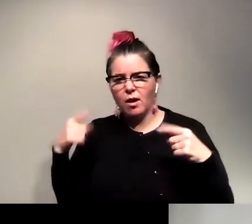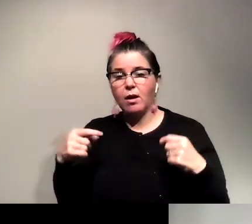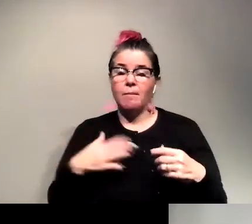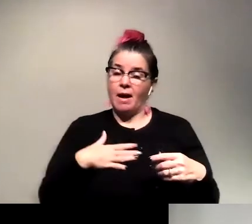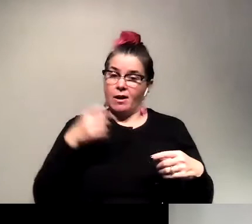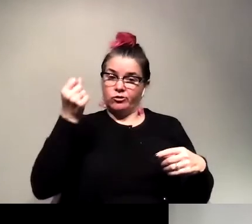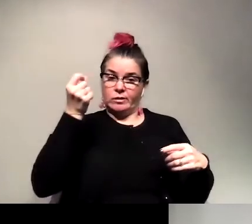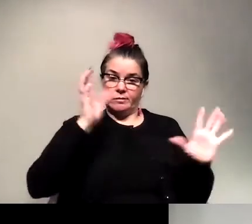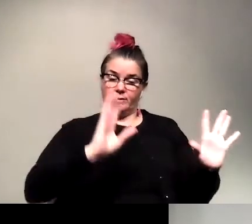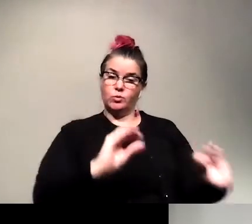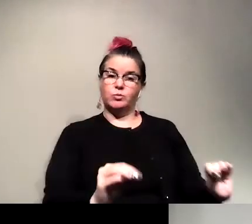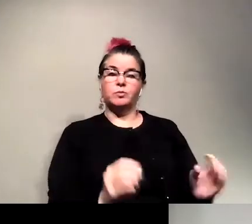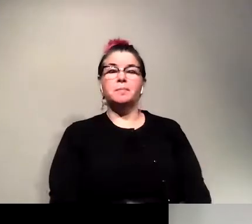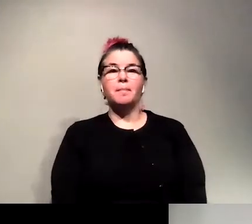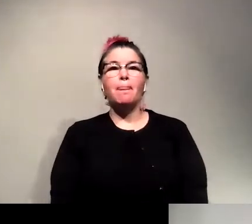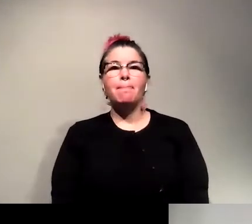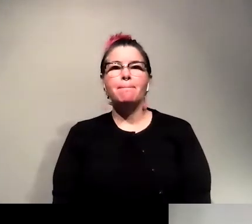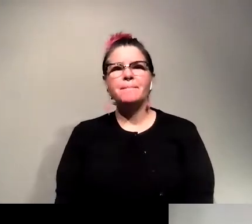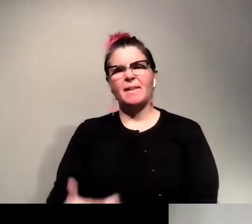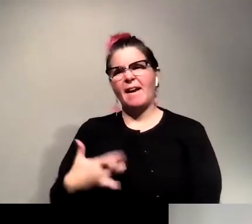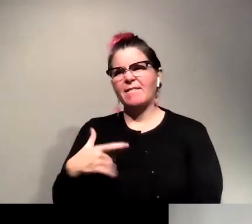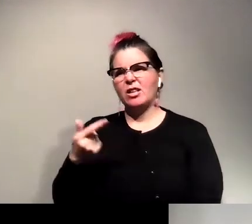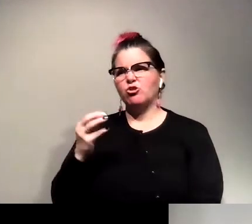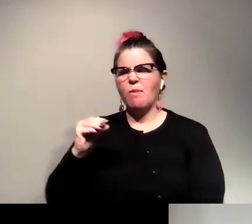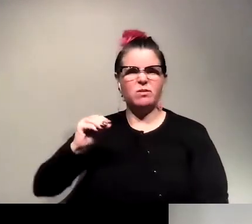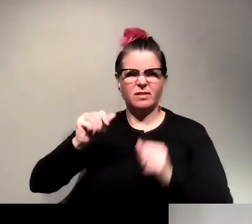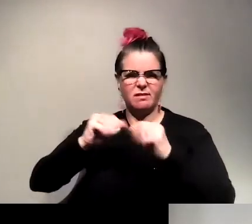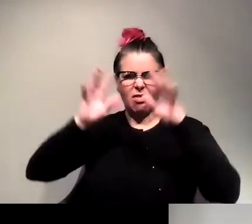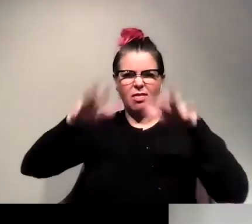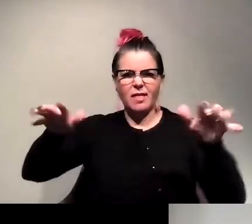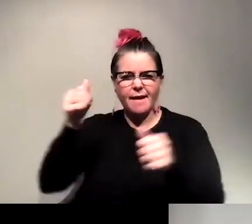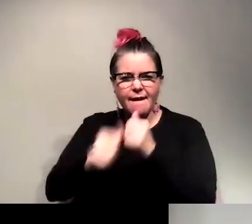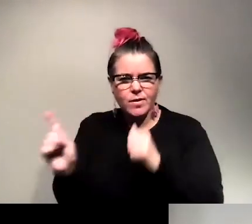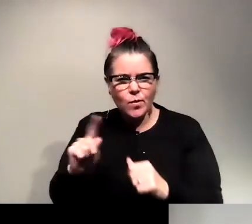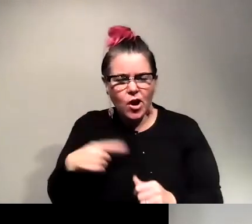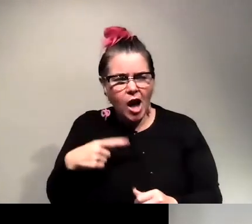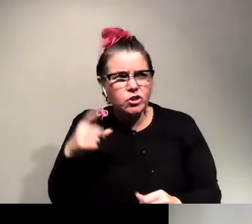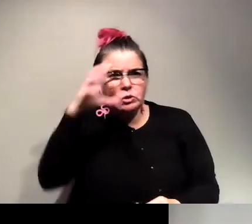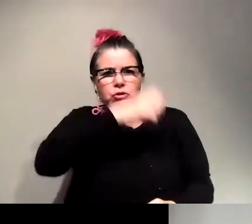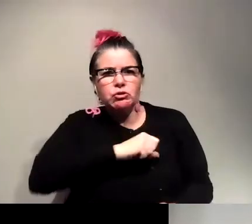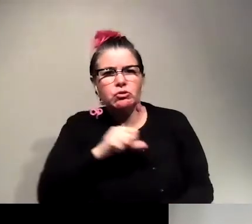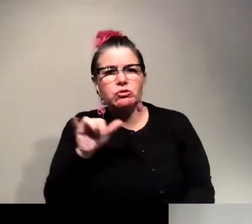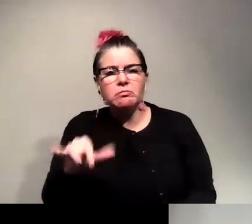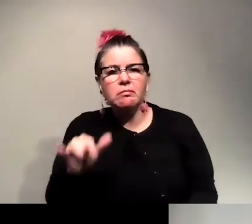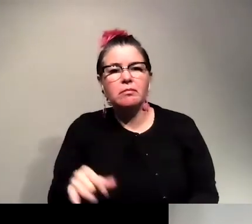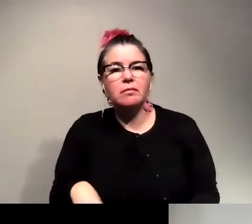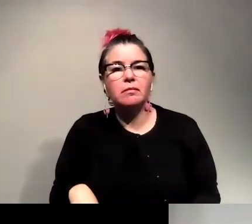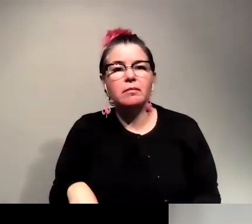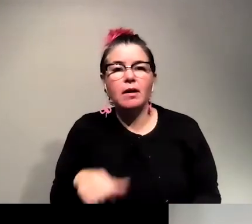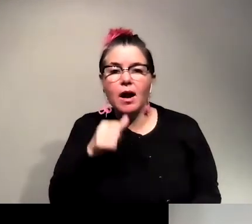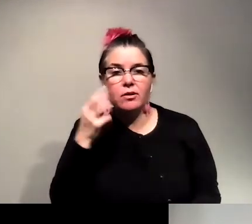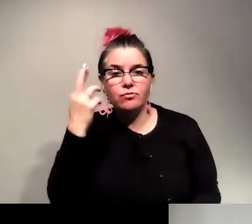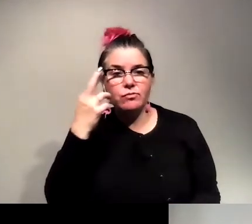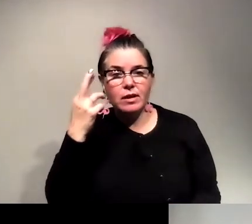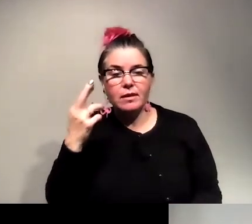To my knowledge. Right. I just feel like GMOs are everywhere. So I would have thought, I didn't even know that we had a crop that wasn't GMO,